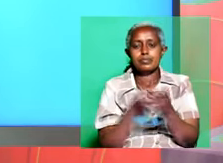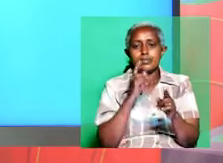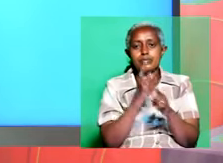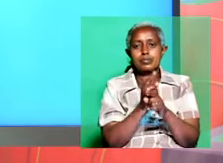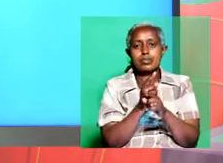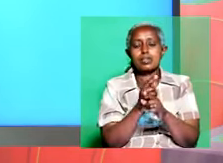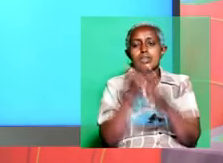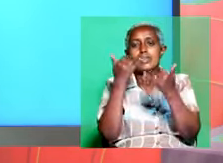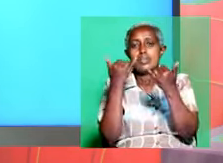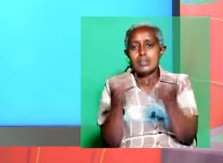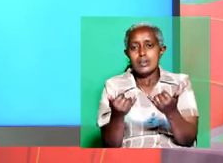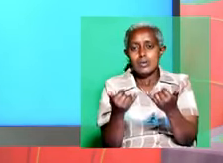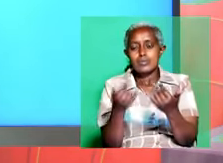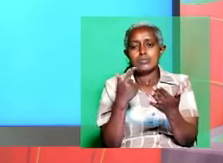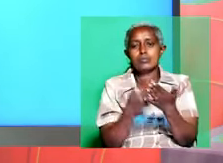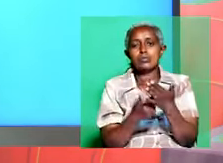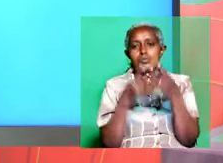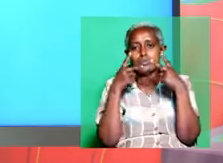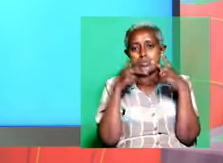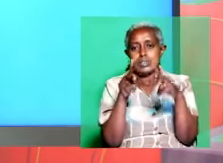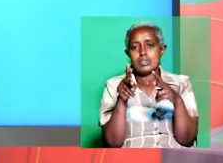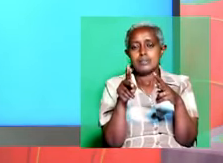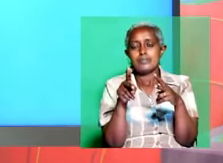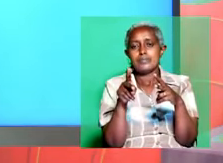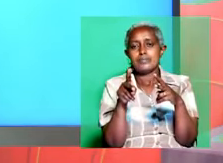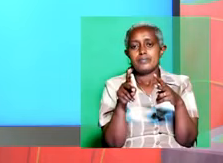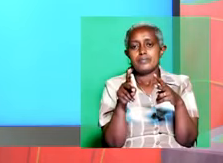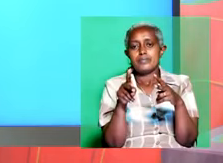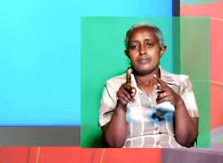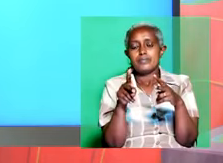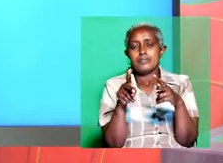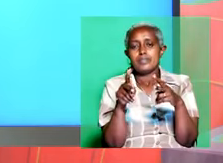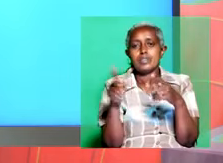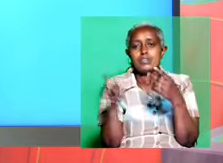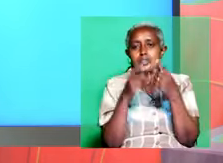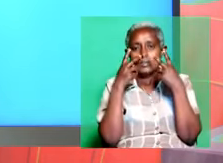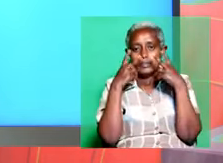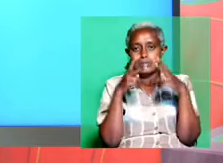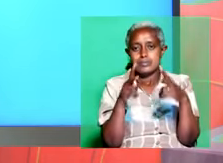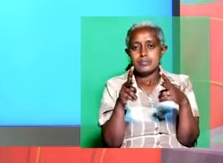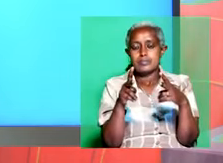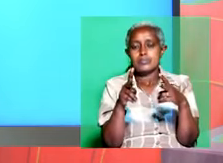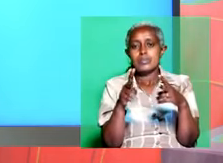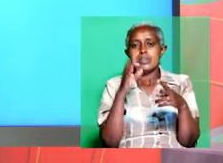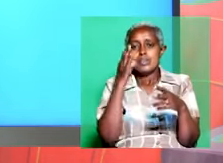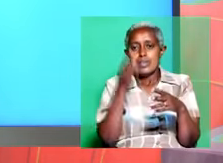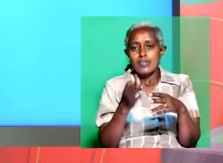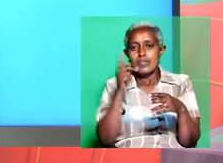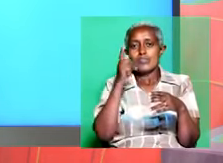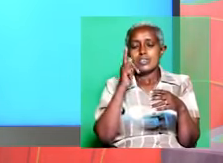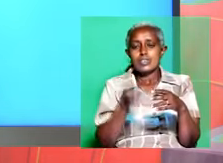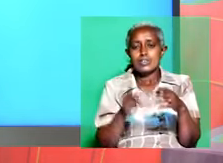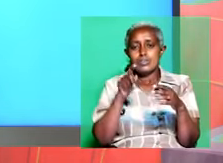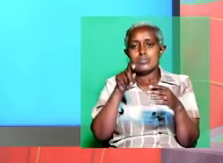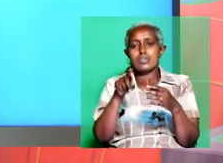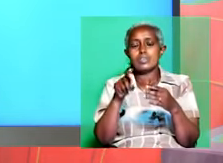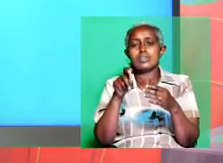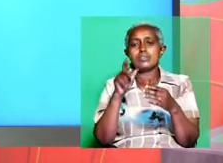Proof. Now to prove this, look, let's assume f over g of x